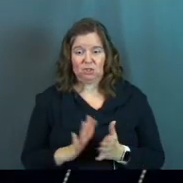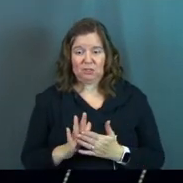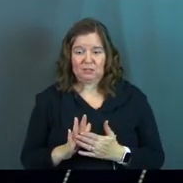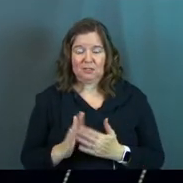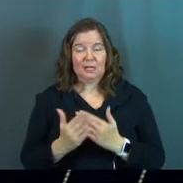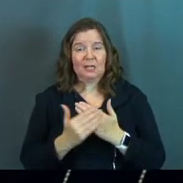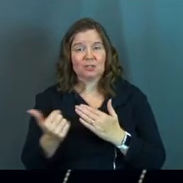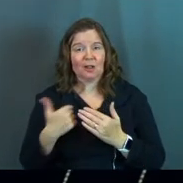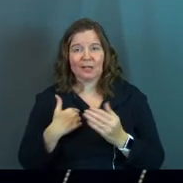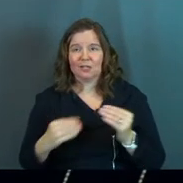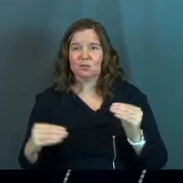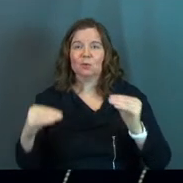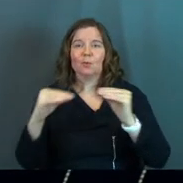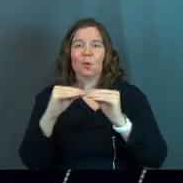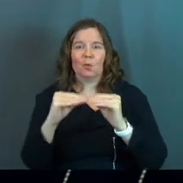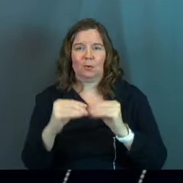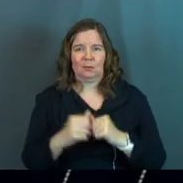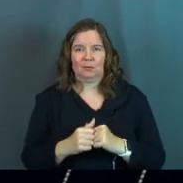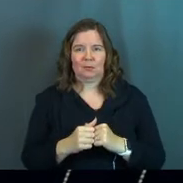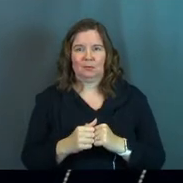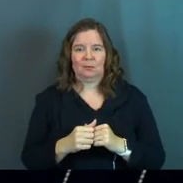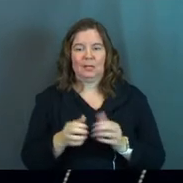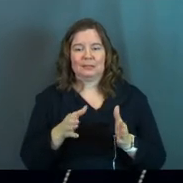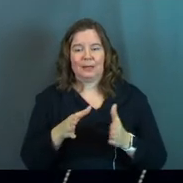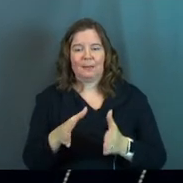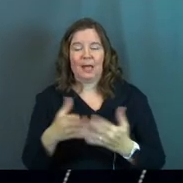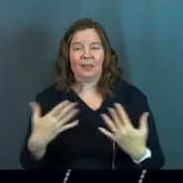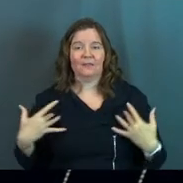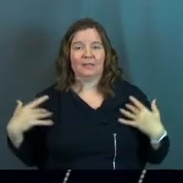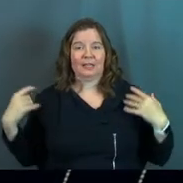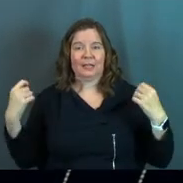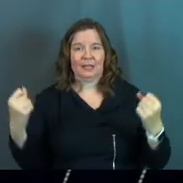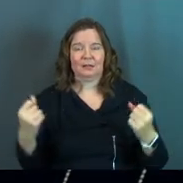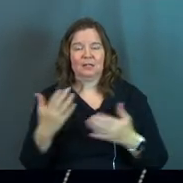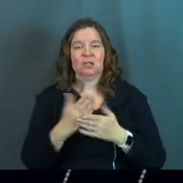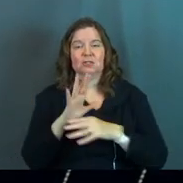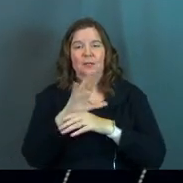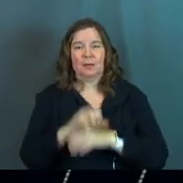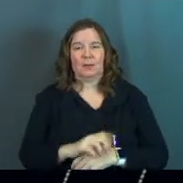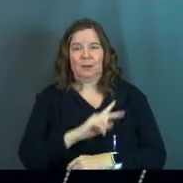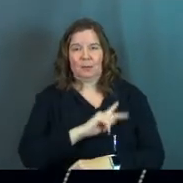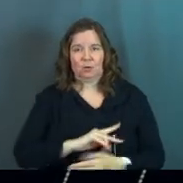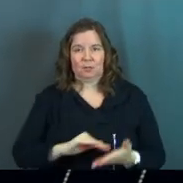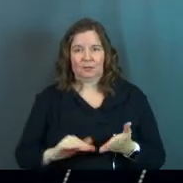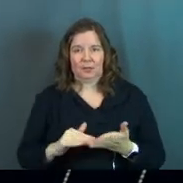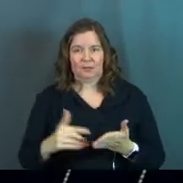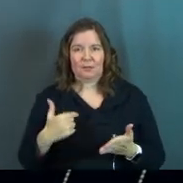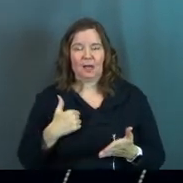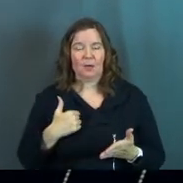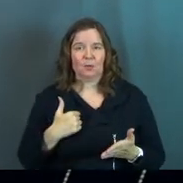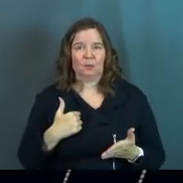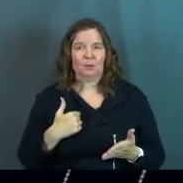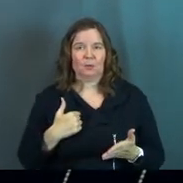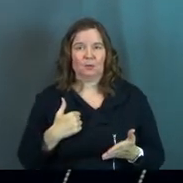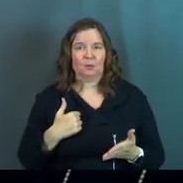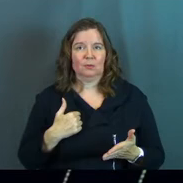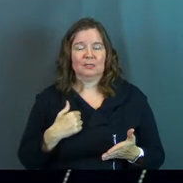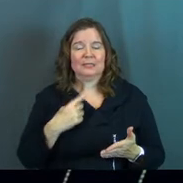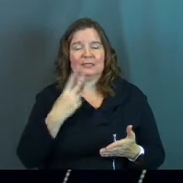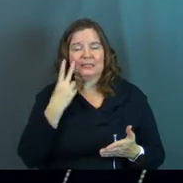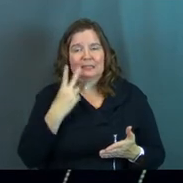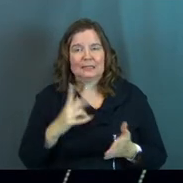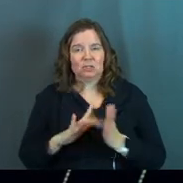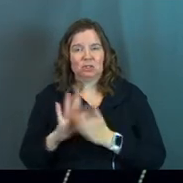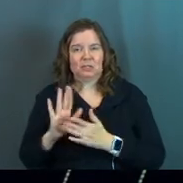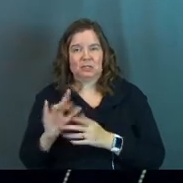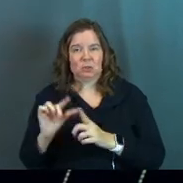Jesus is calling us to so much more here. It's the path of healing. Here's some habits of personal forgiveness I would see